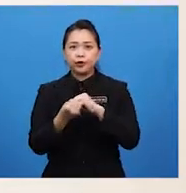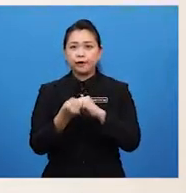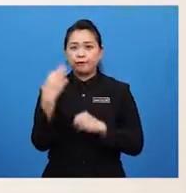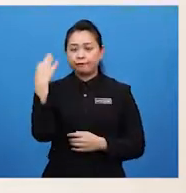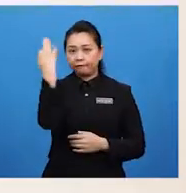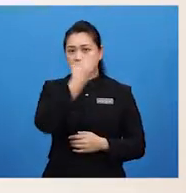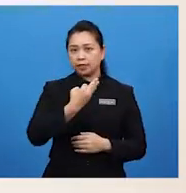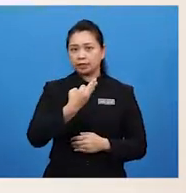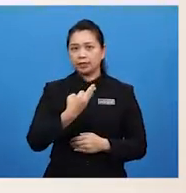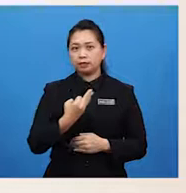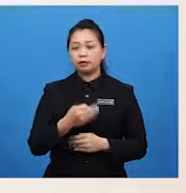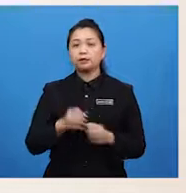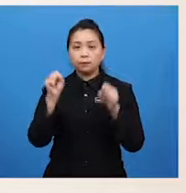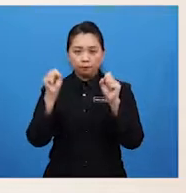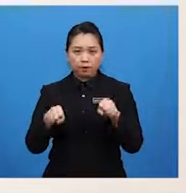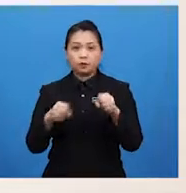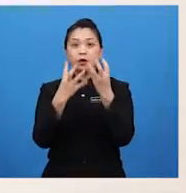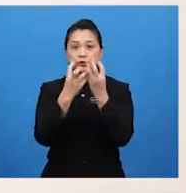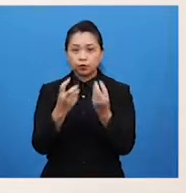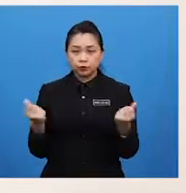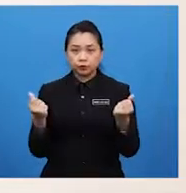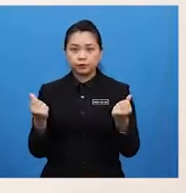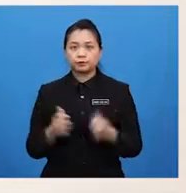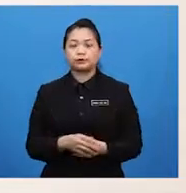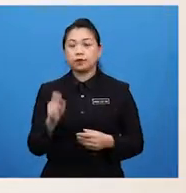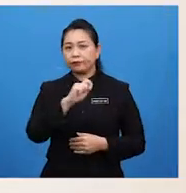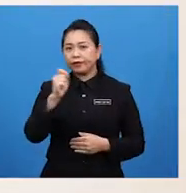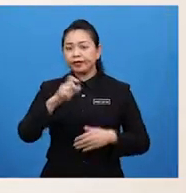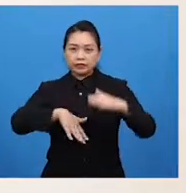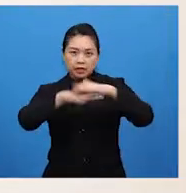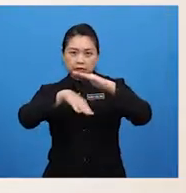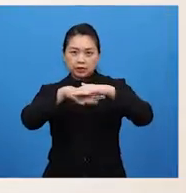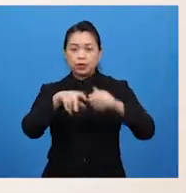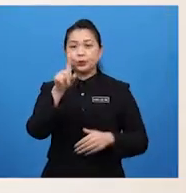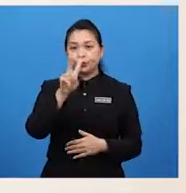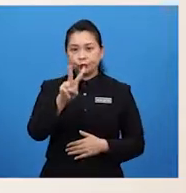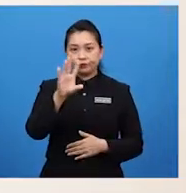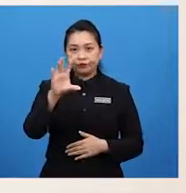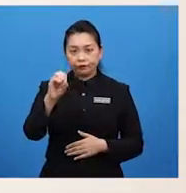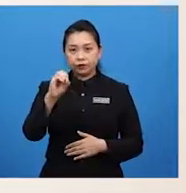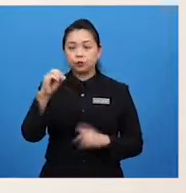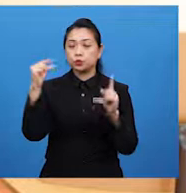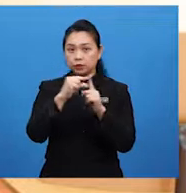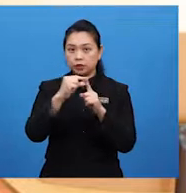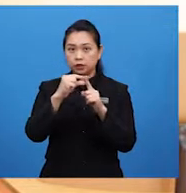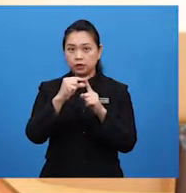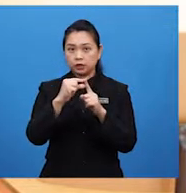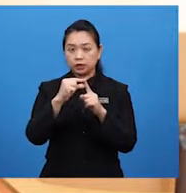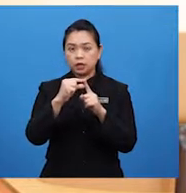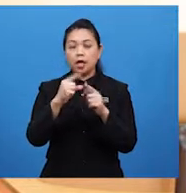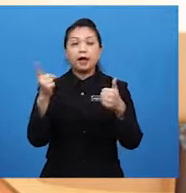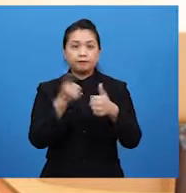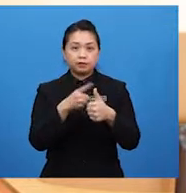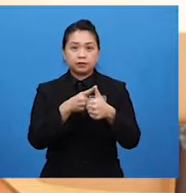possible solutions. Write at least 250 words. First of